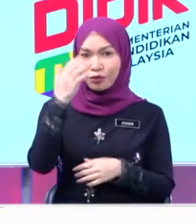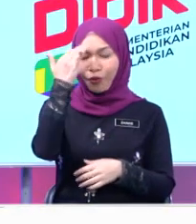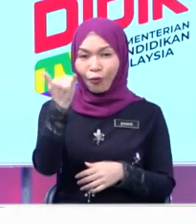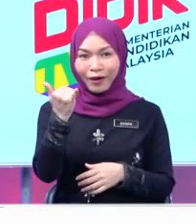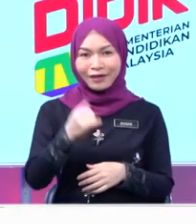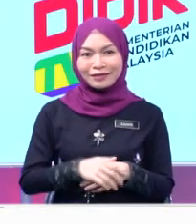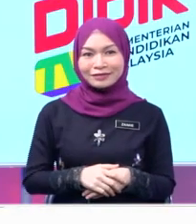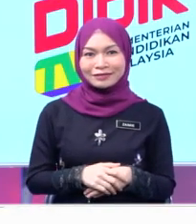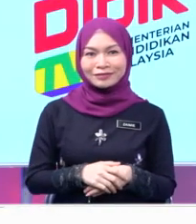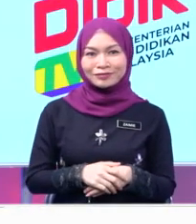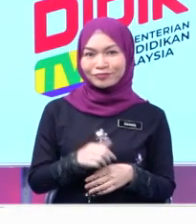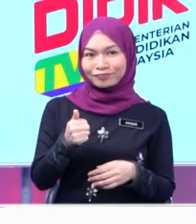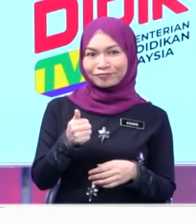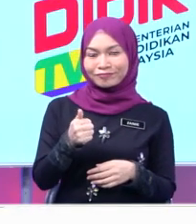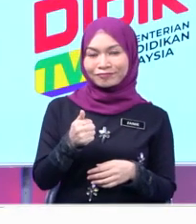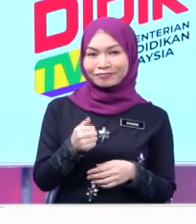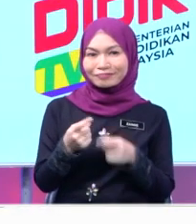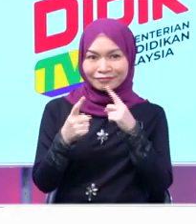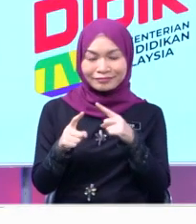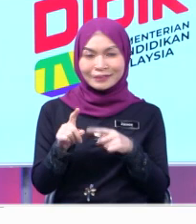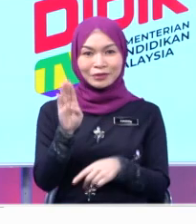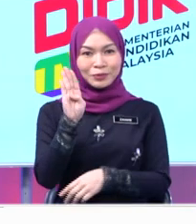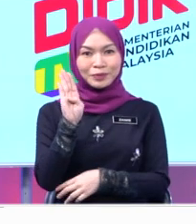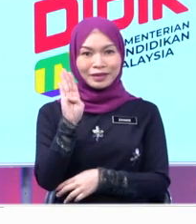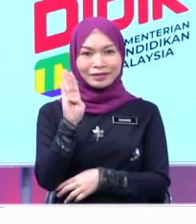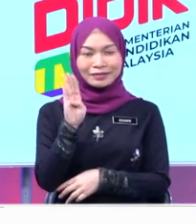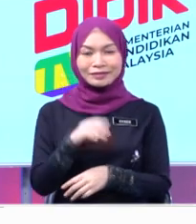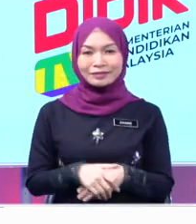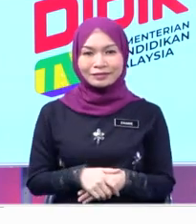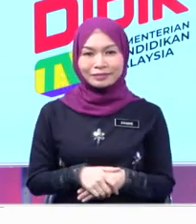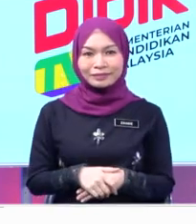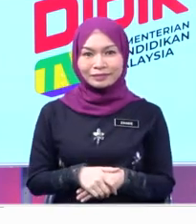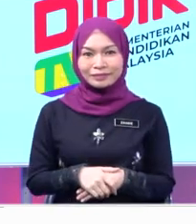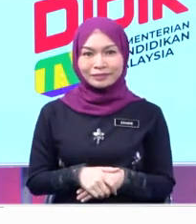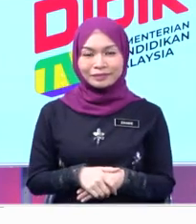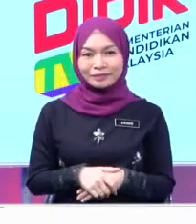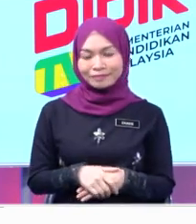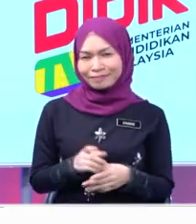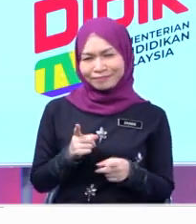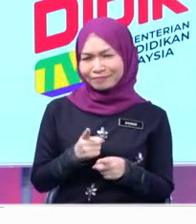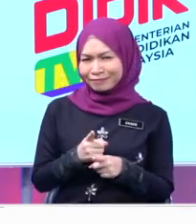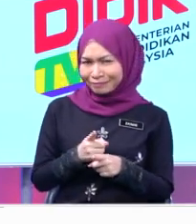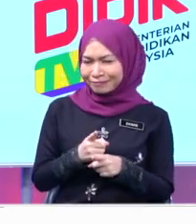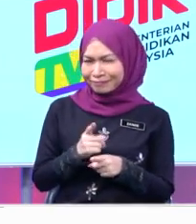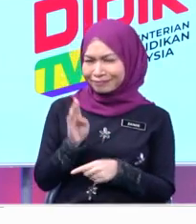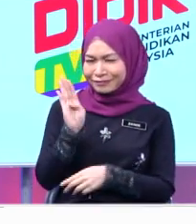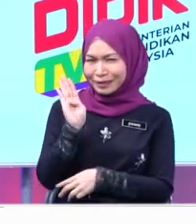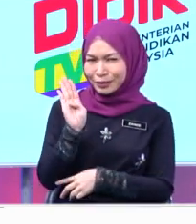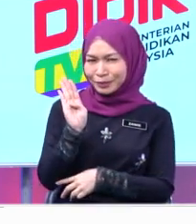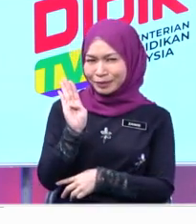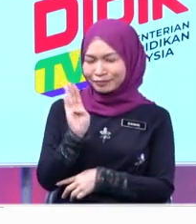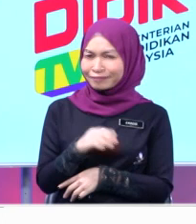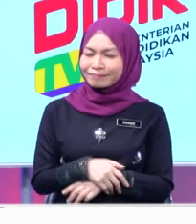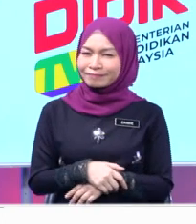B. B? Yeah. Are you sure it's B? It's actually... Maybe I'm wrong. It's